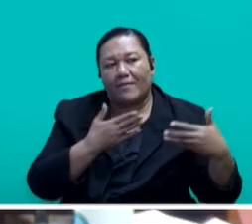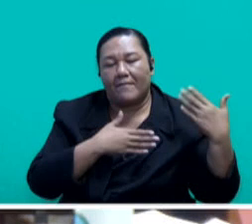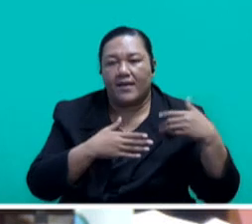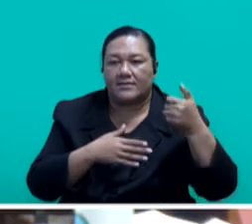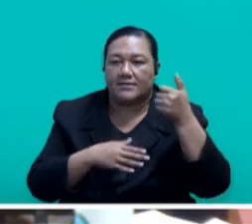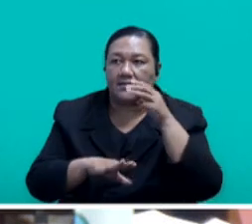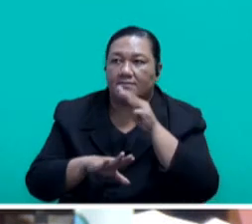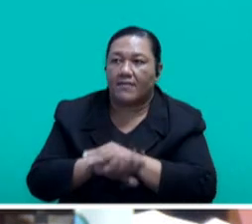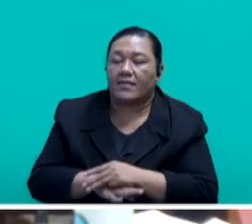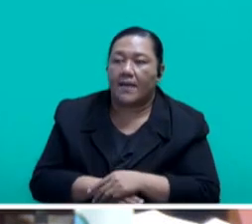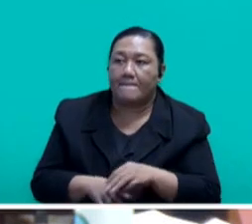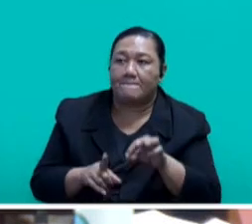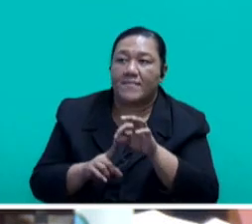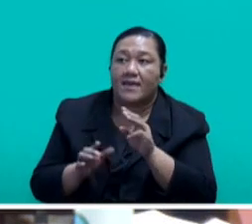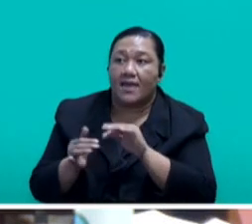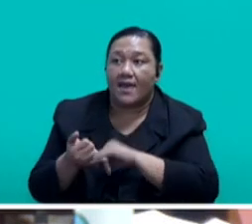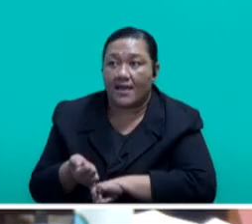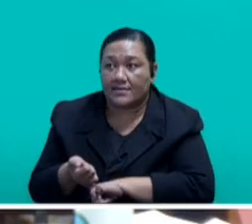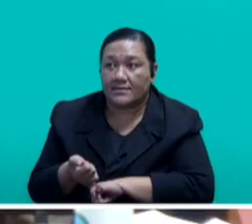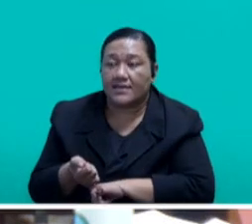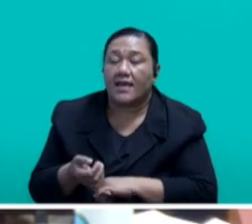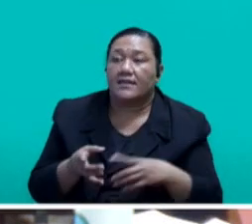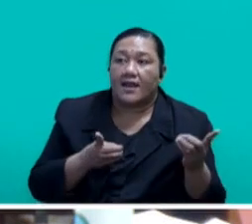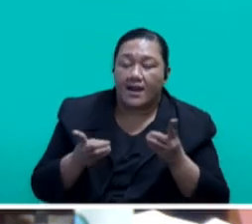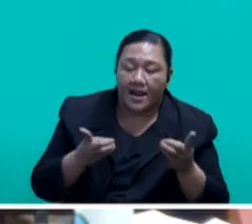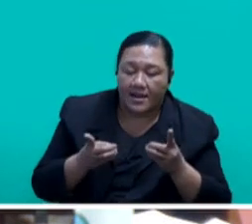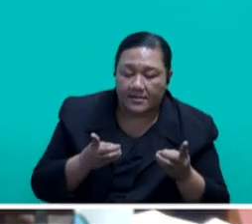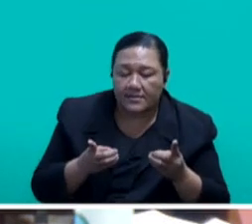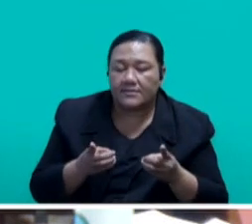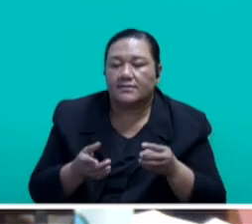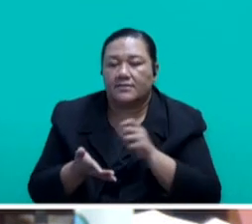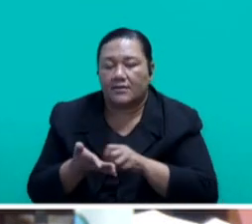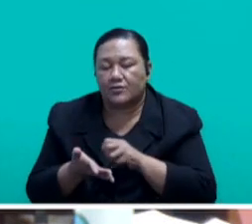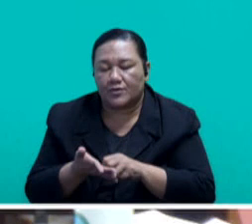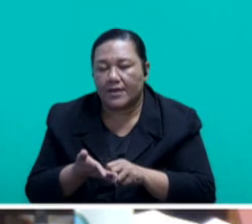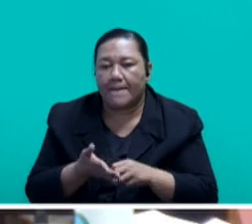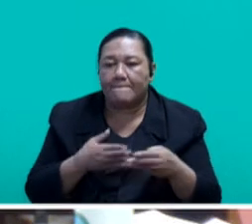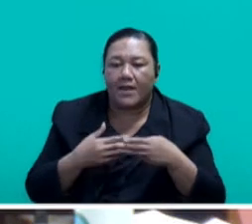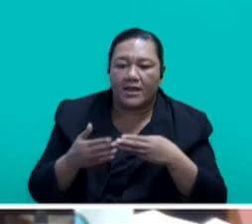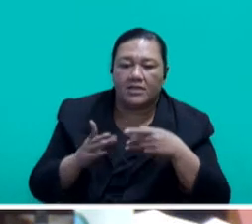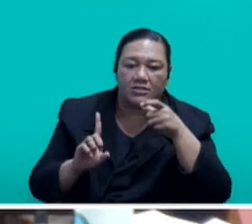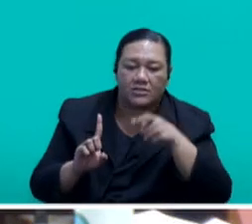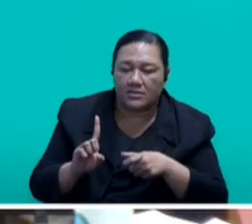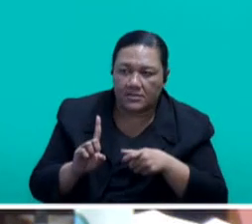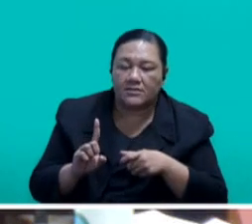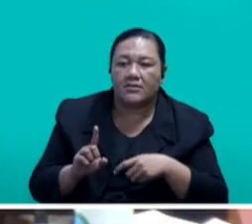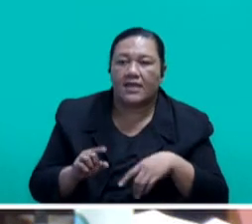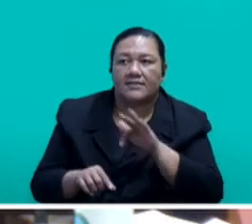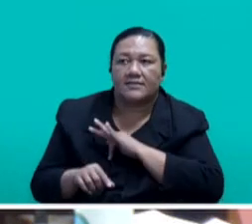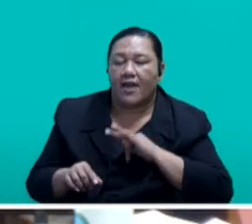Permanent Secretary, Deputy Secretary, Directors, Managers, and all the staff will put together